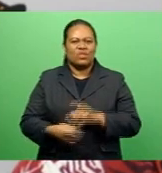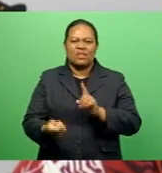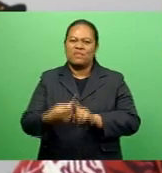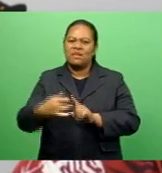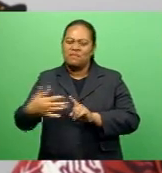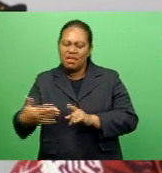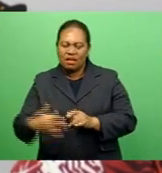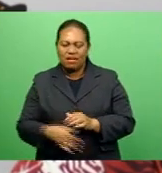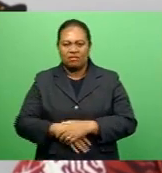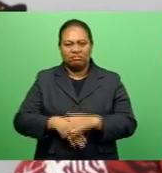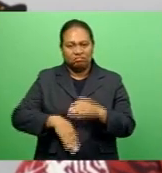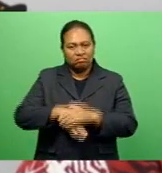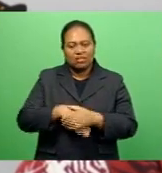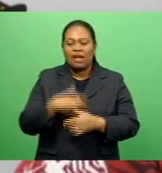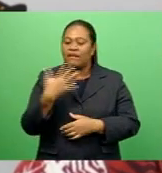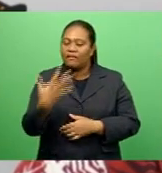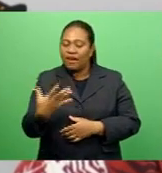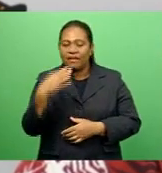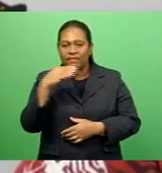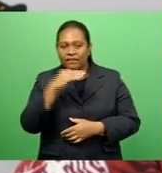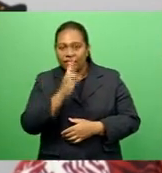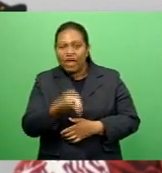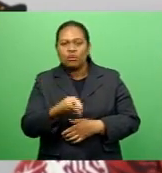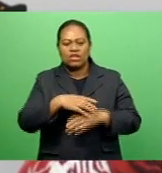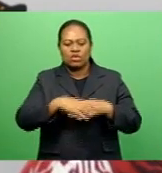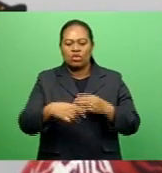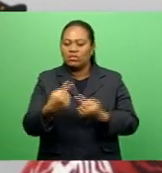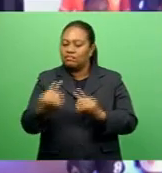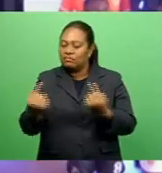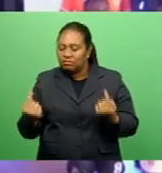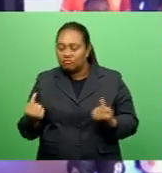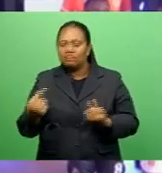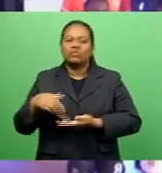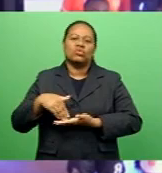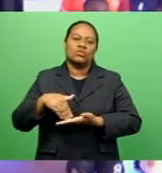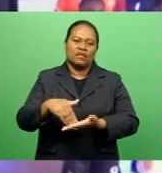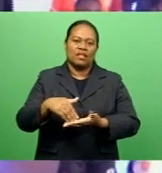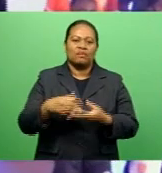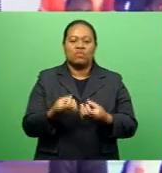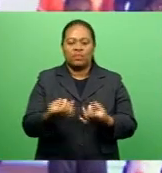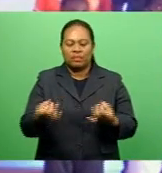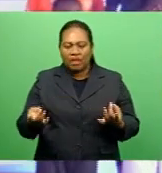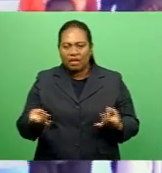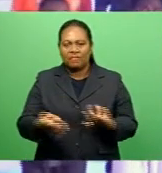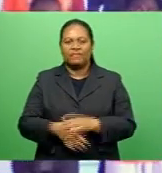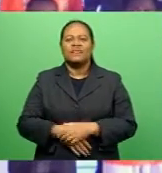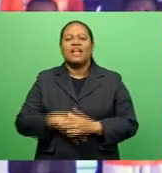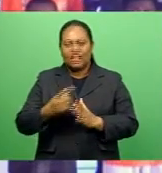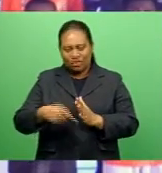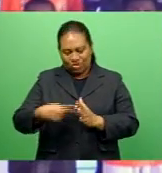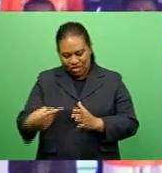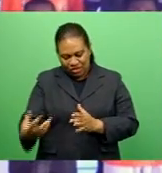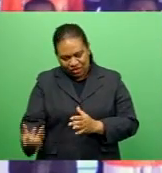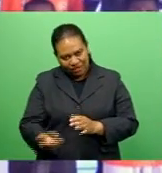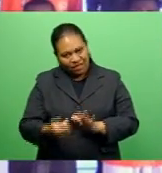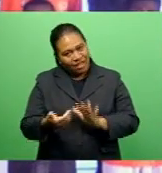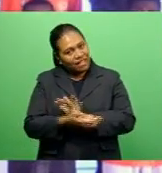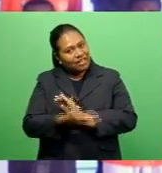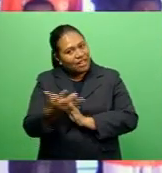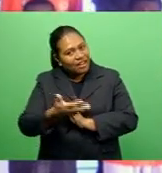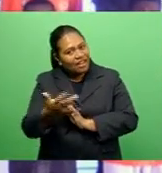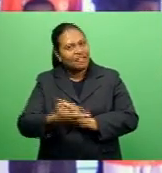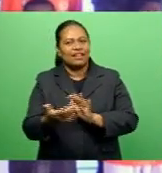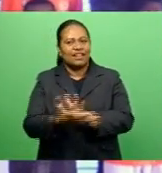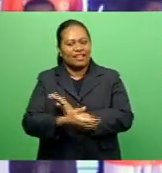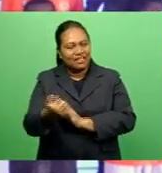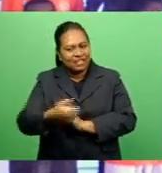everything. We give them $5,000 each to start preparing and everything. They'll still continue to get it. And even the under 19, under 16,